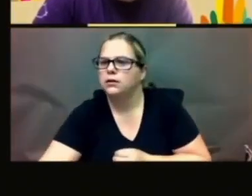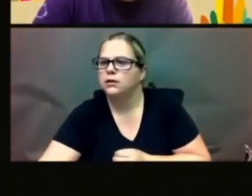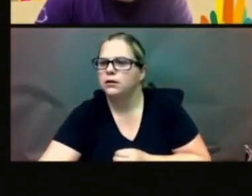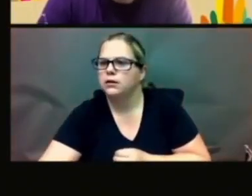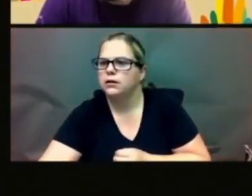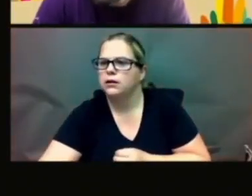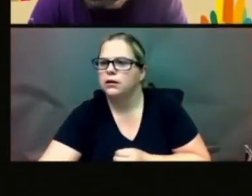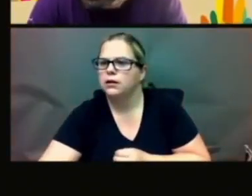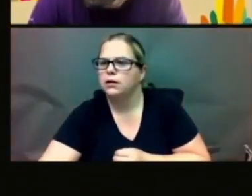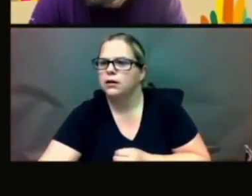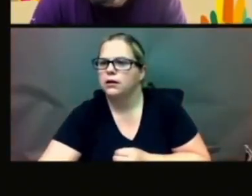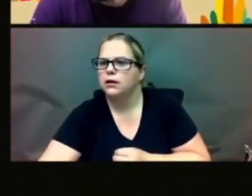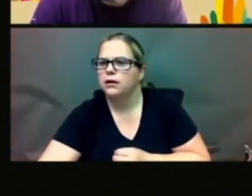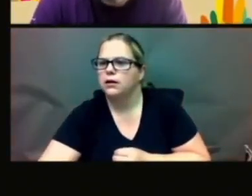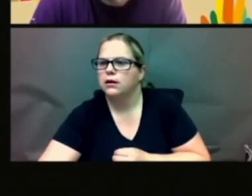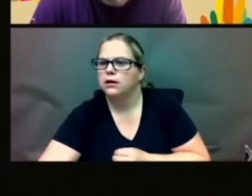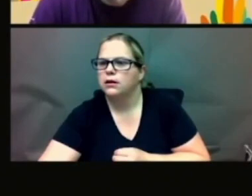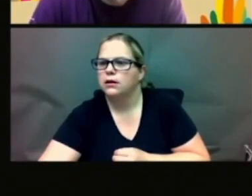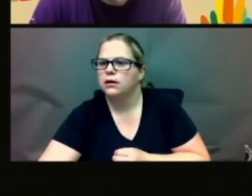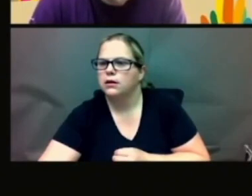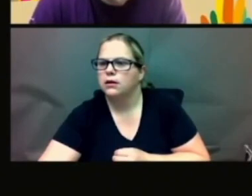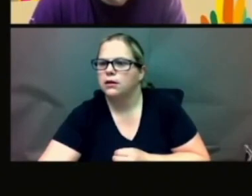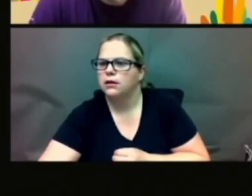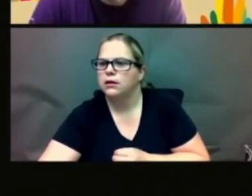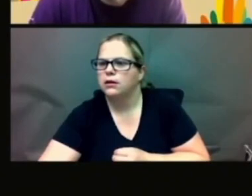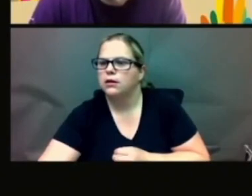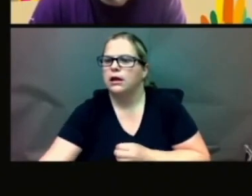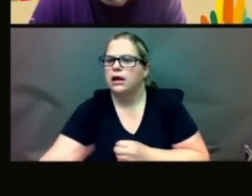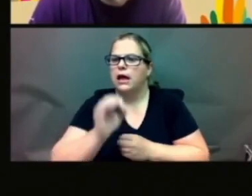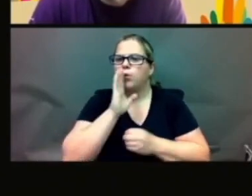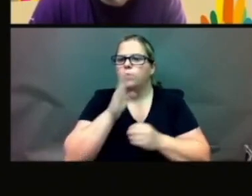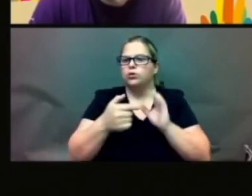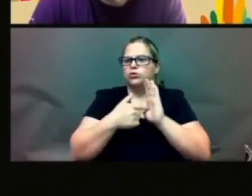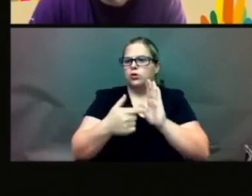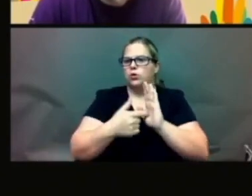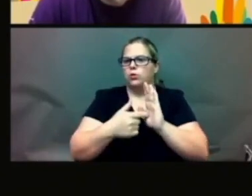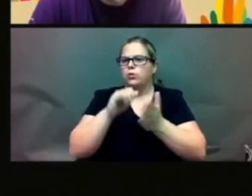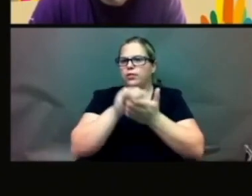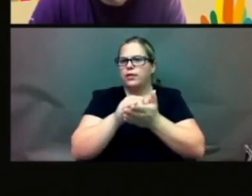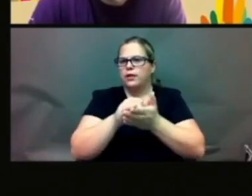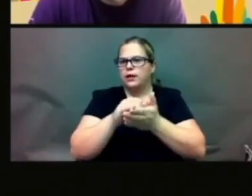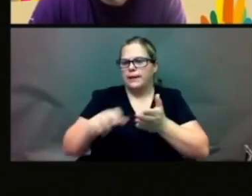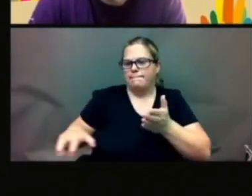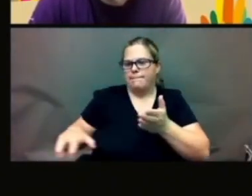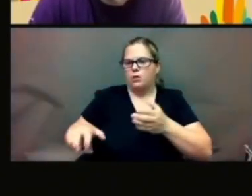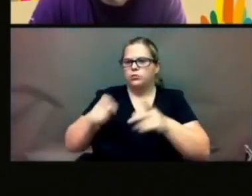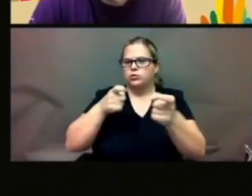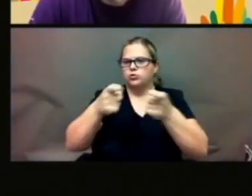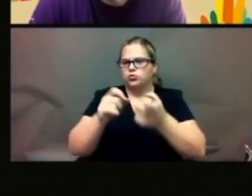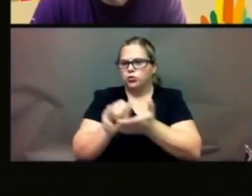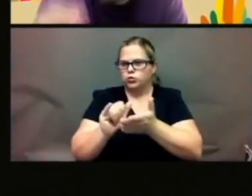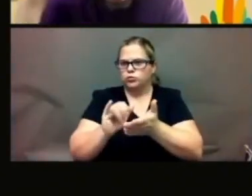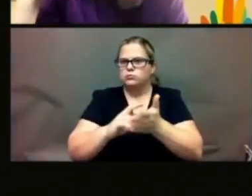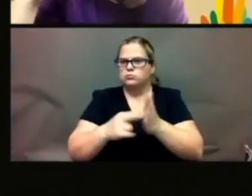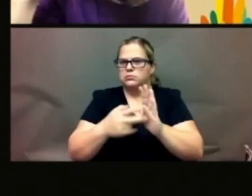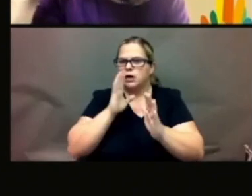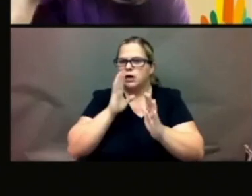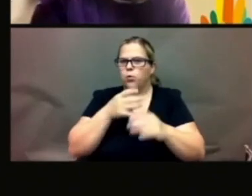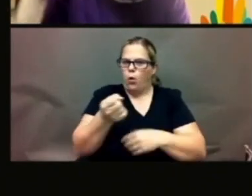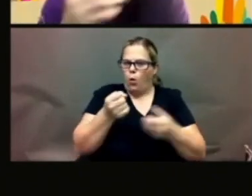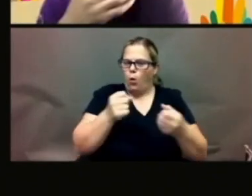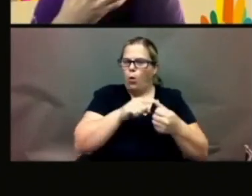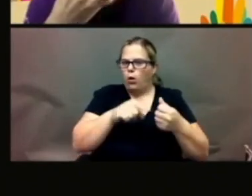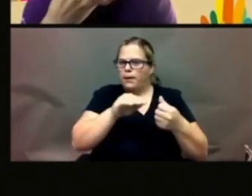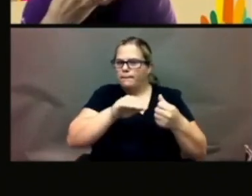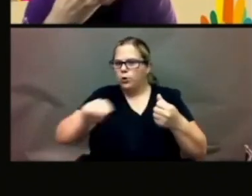here. So we're going to show you something cool about the mouse control here today. So I'm going to hold her, and I'm going to move to the